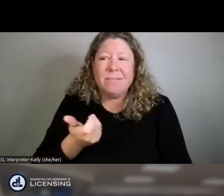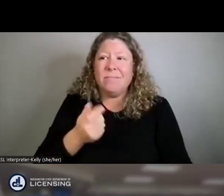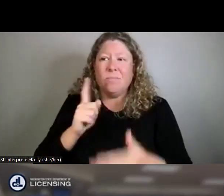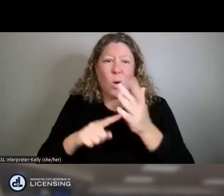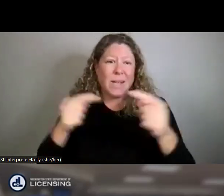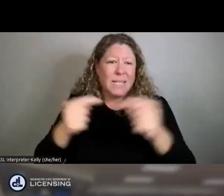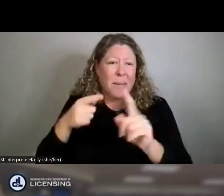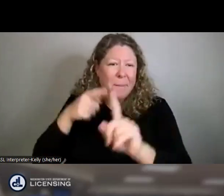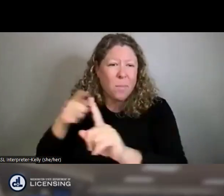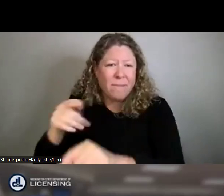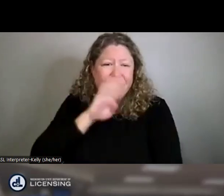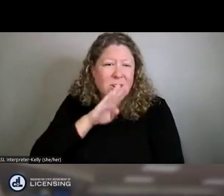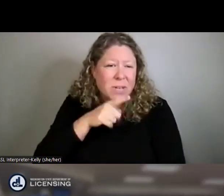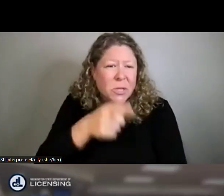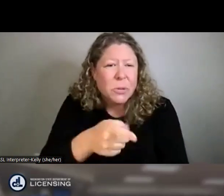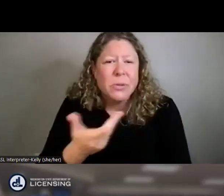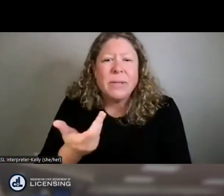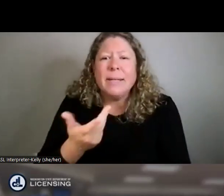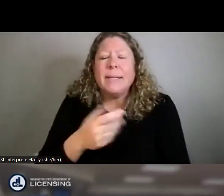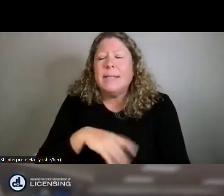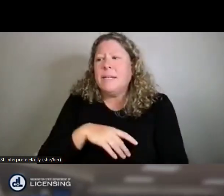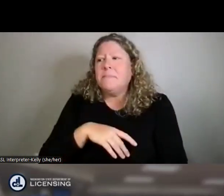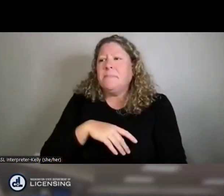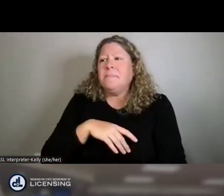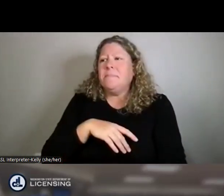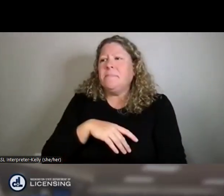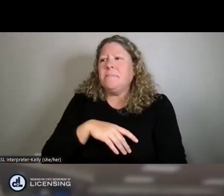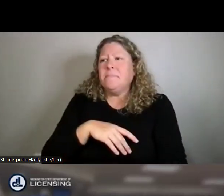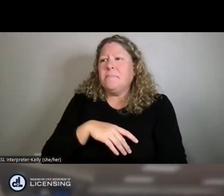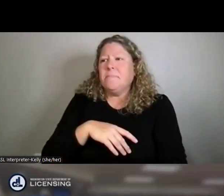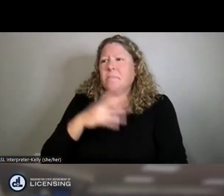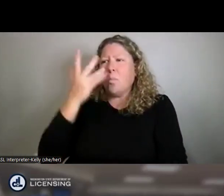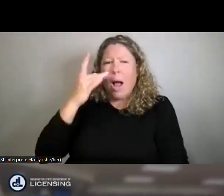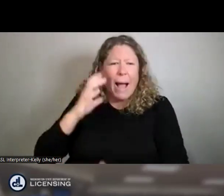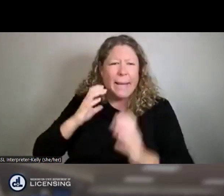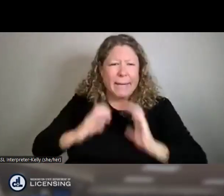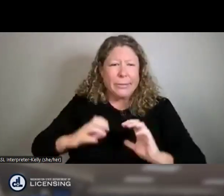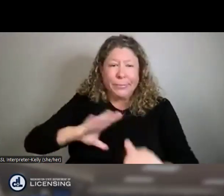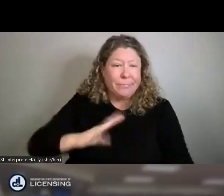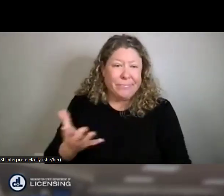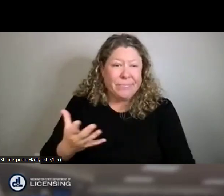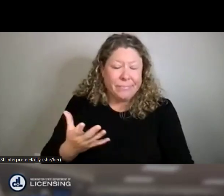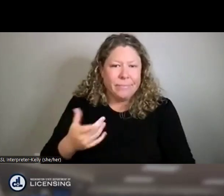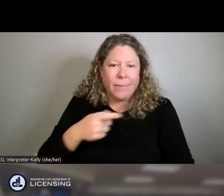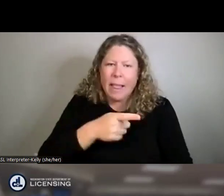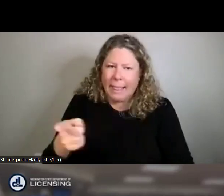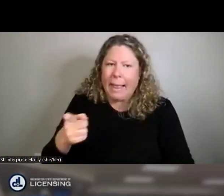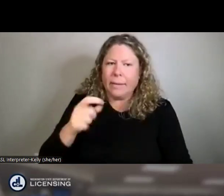into? What seems to be making customers struggle the most, they will know.